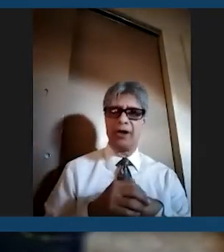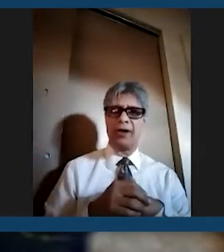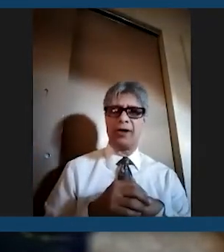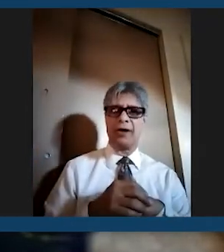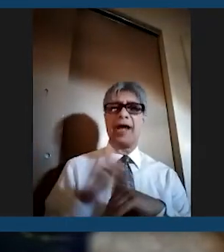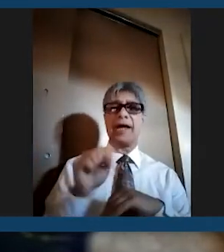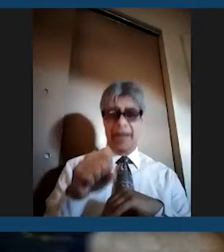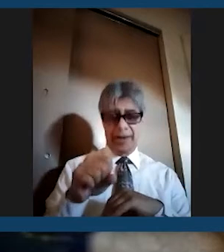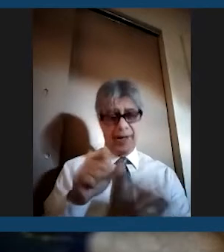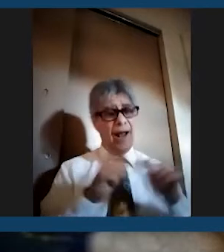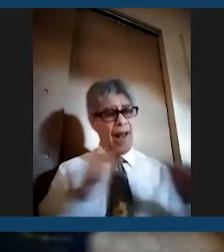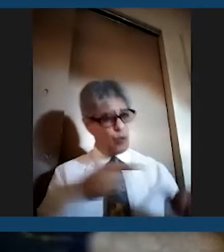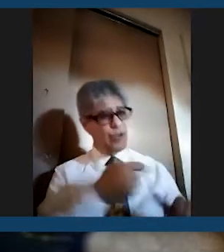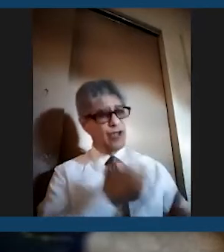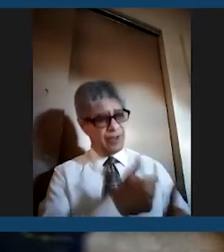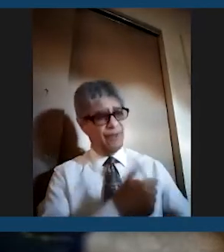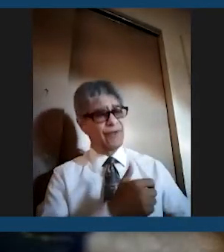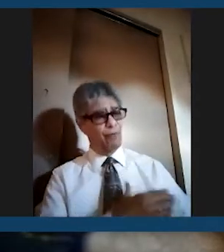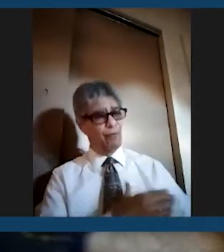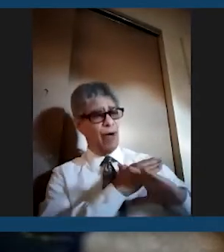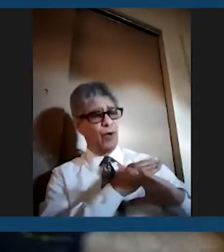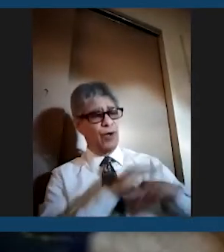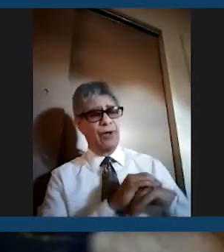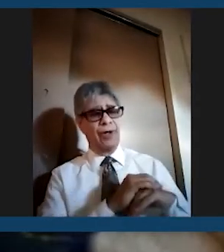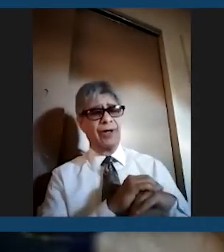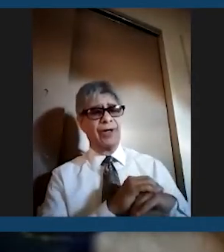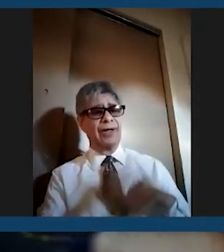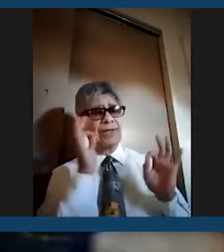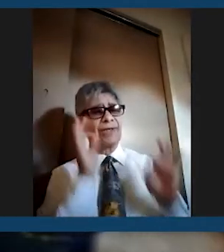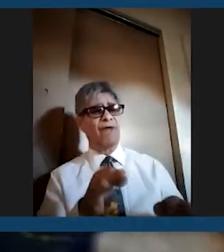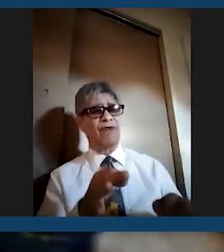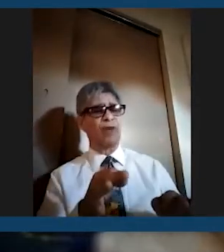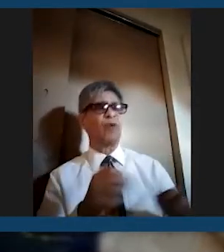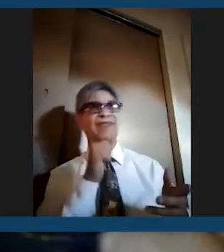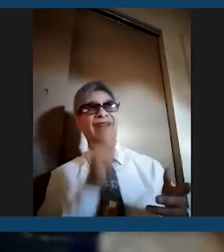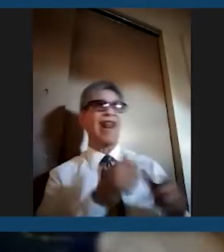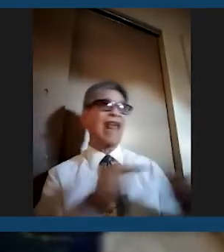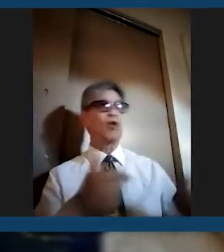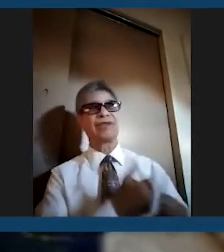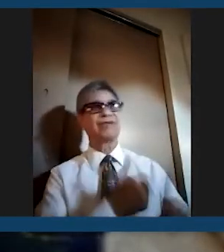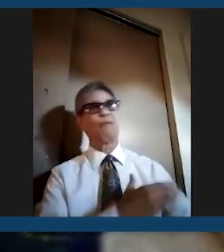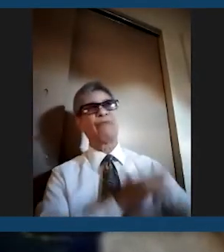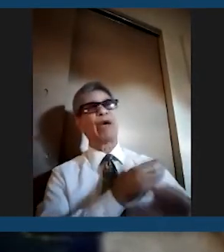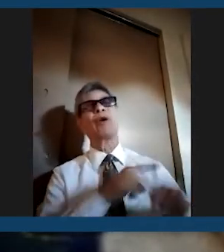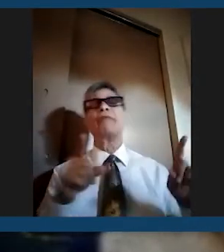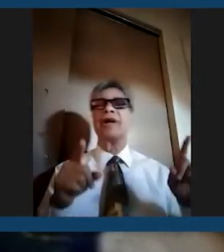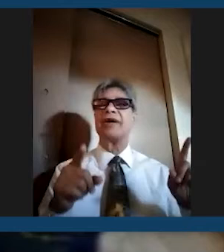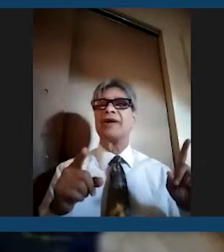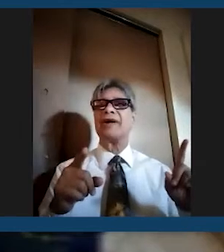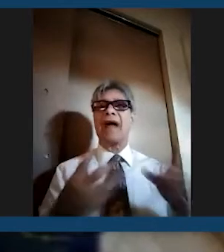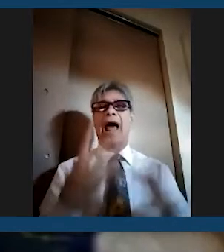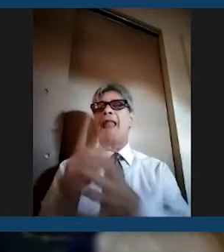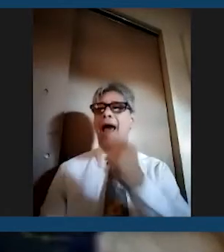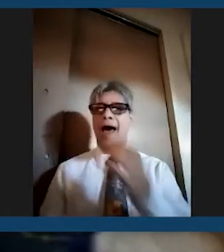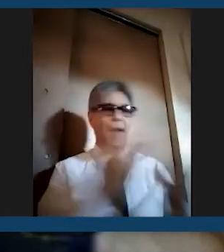language is a barrier. It's definitely, or not language is a barrier, but, you know, with the lack of language access,